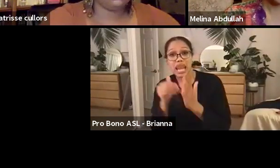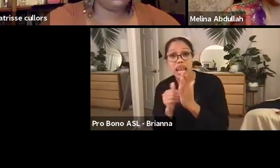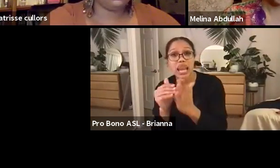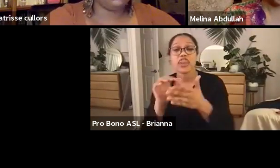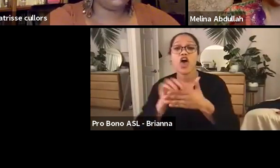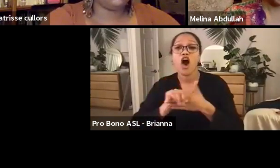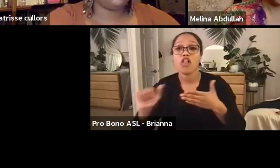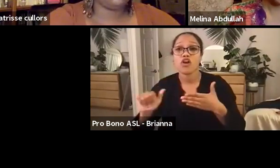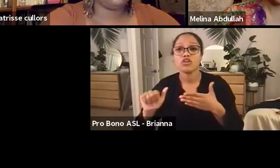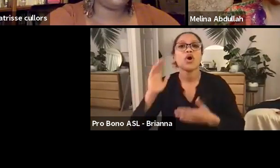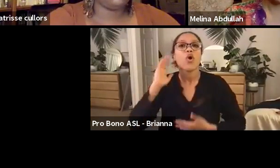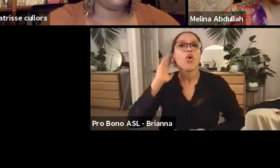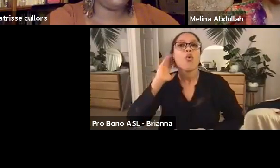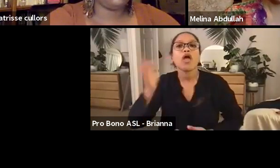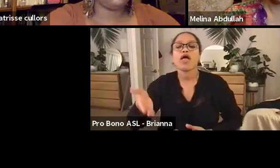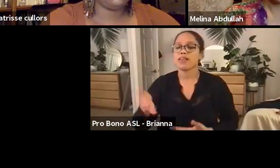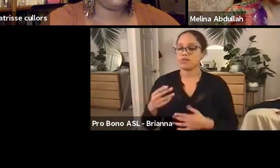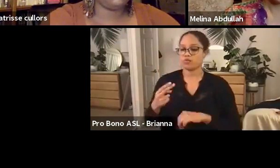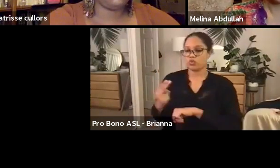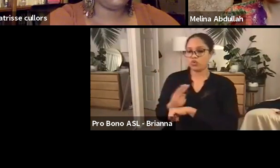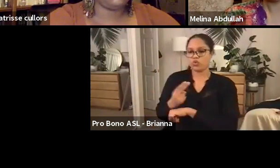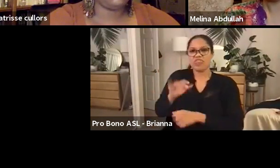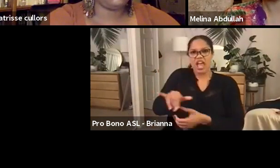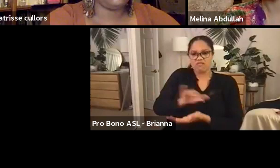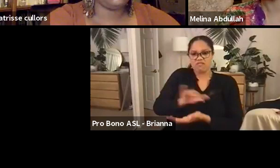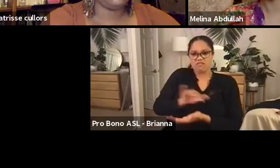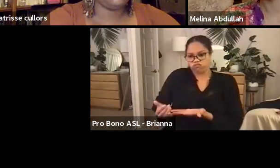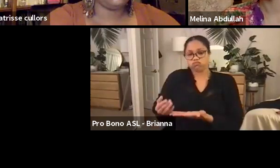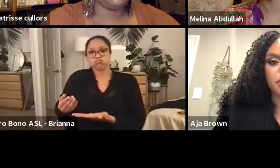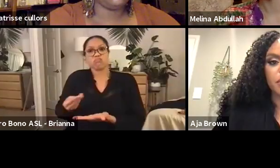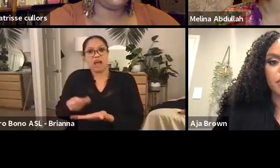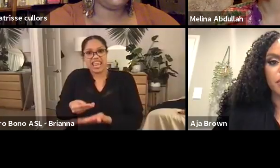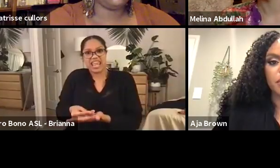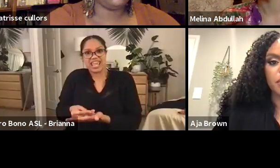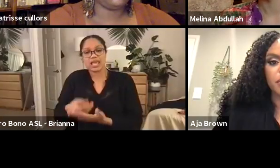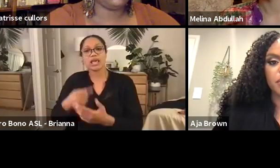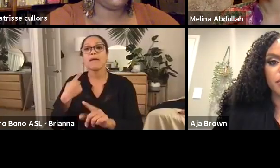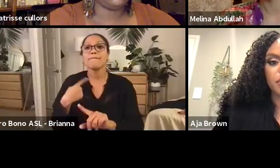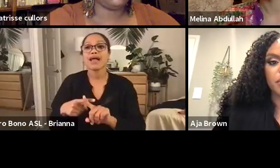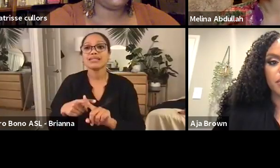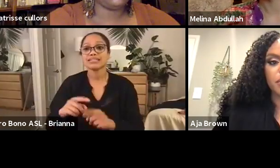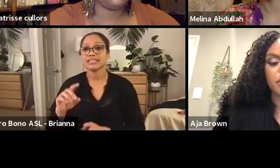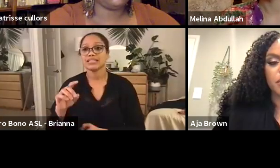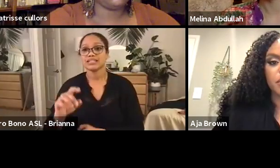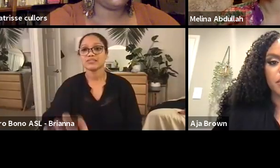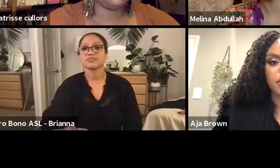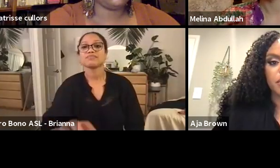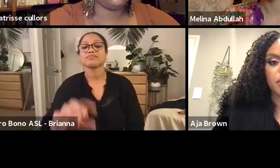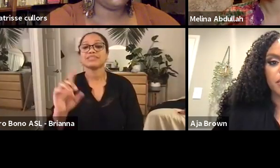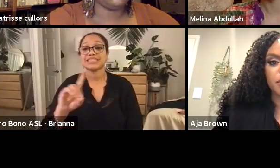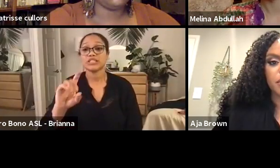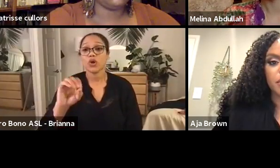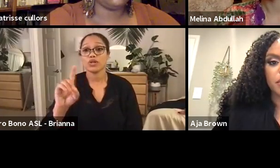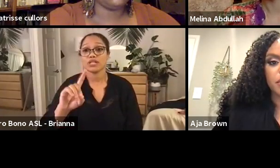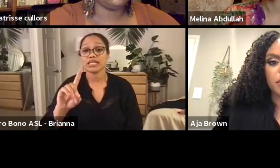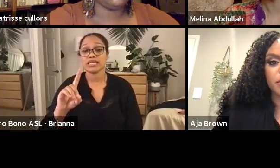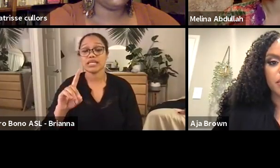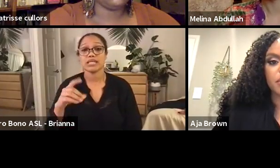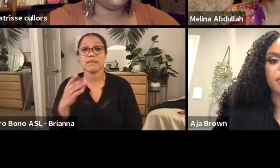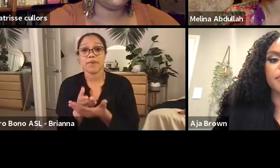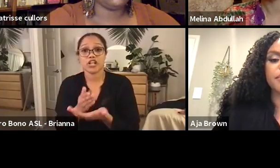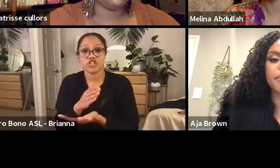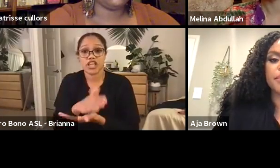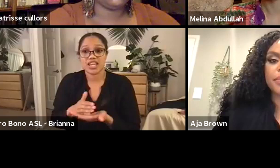play, right? So that is some money. Then we have cut the DOD budget by 10%. That's $74